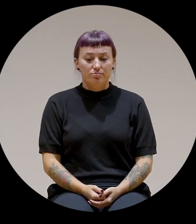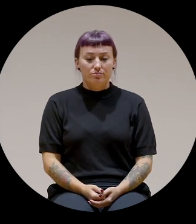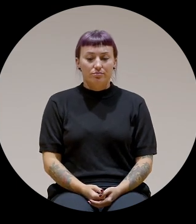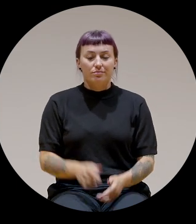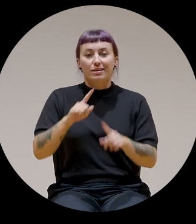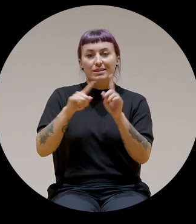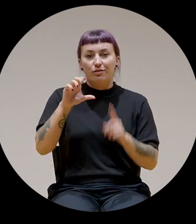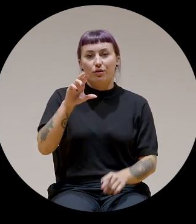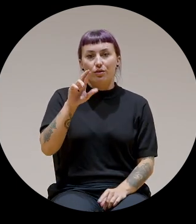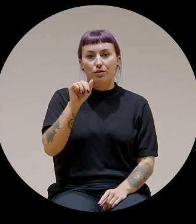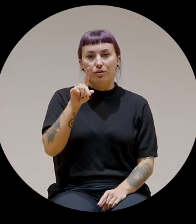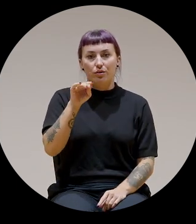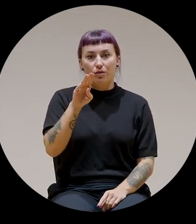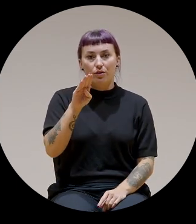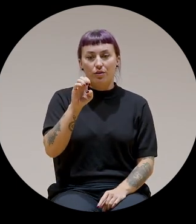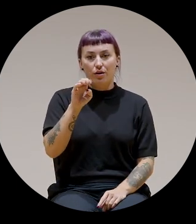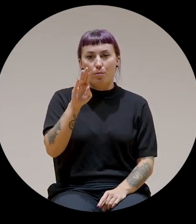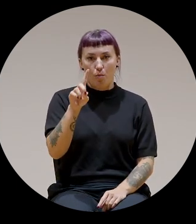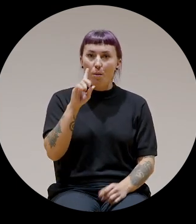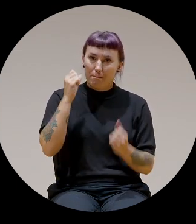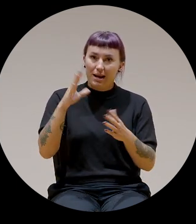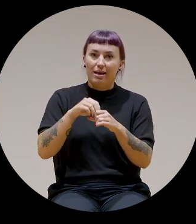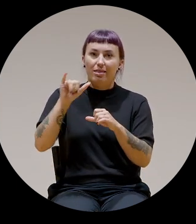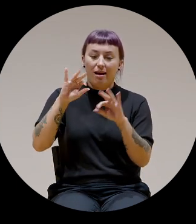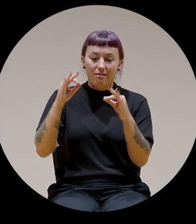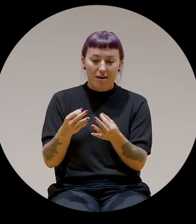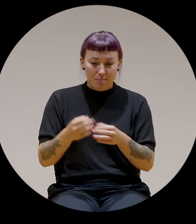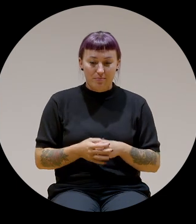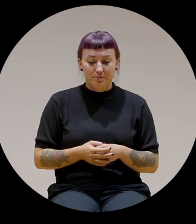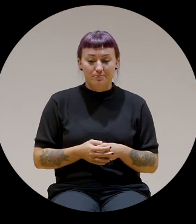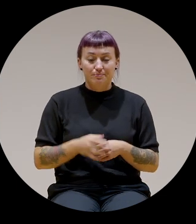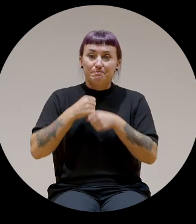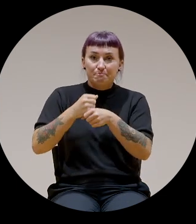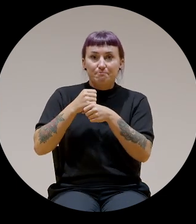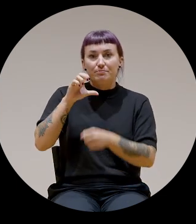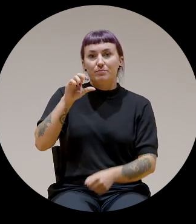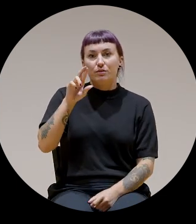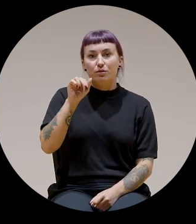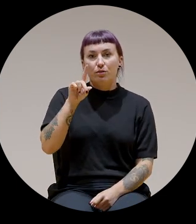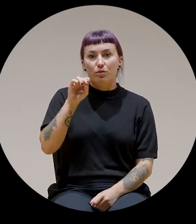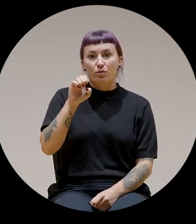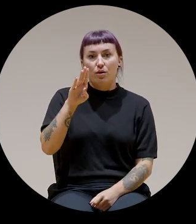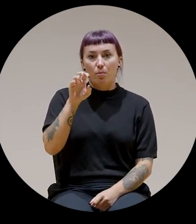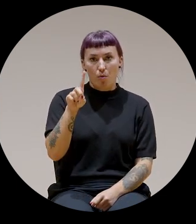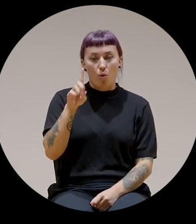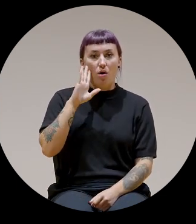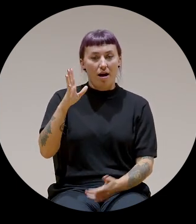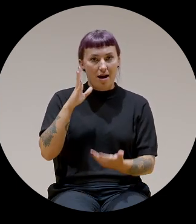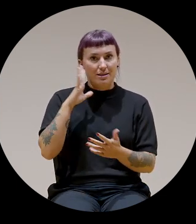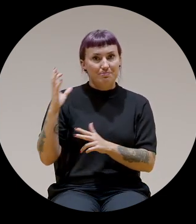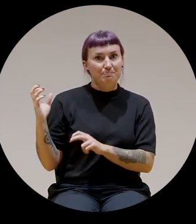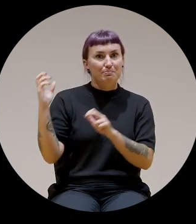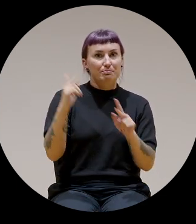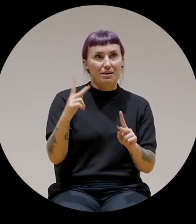A different cradle board, but there were many in the family. And this making of cradle boards has been